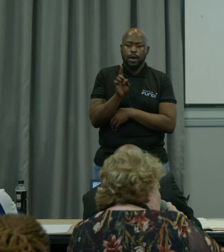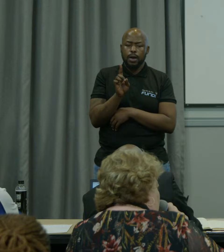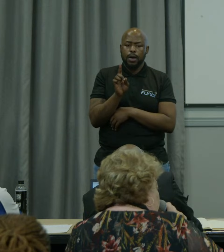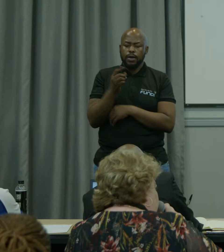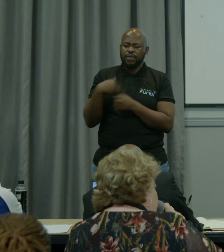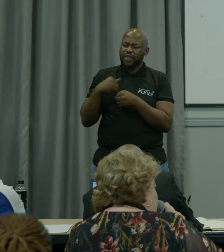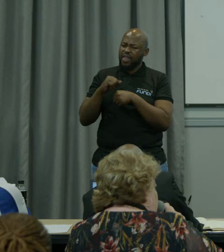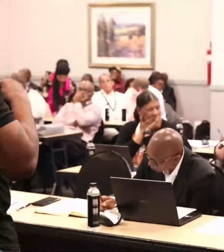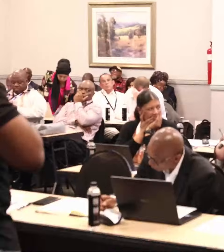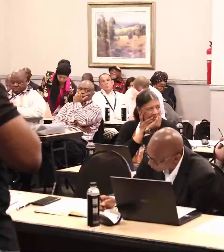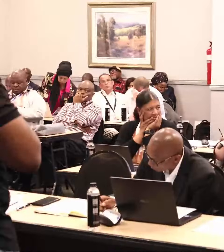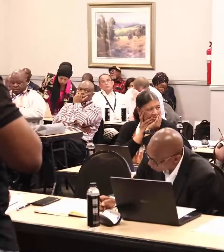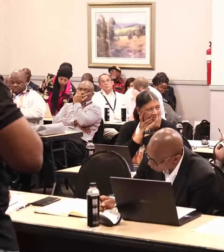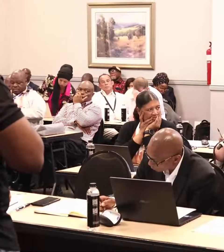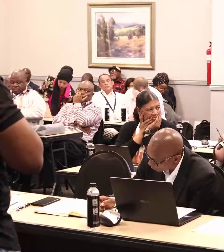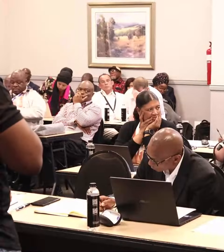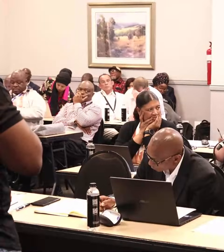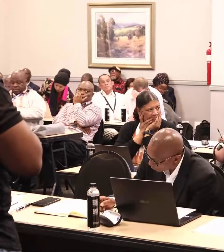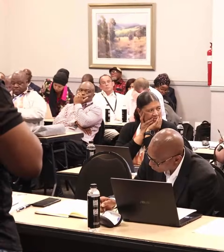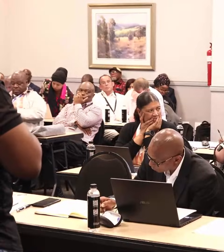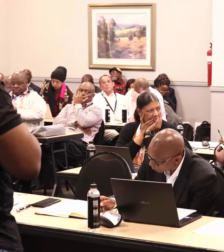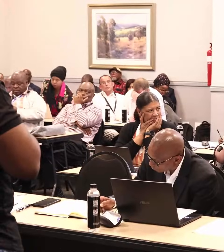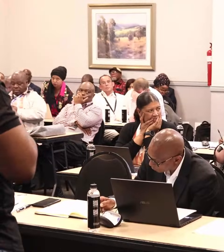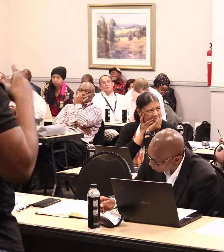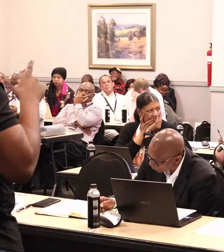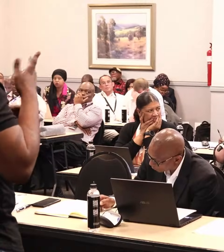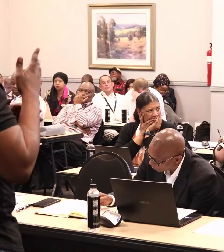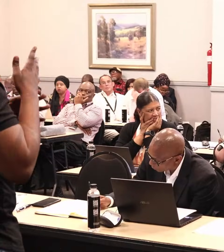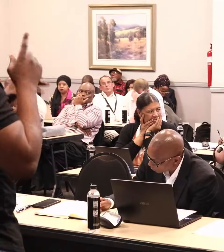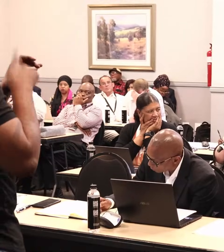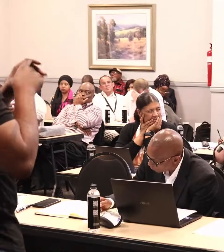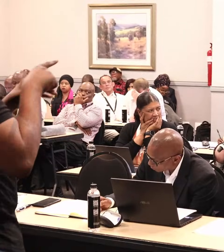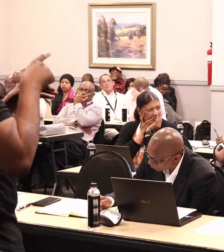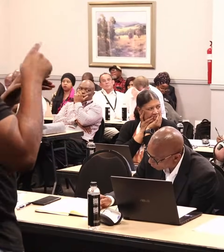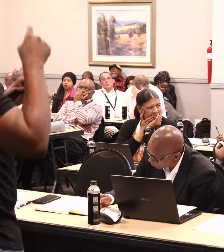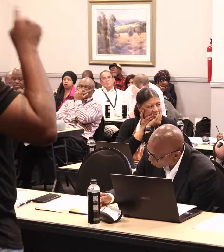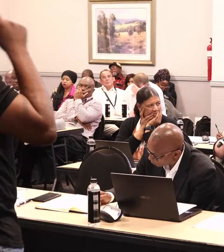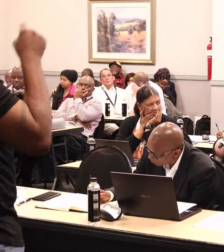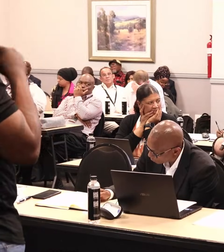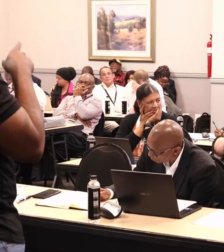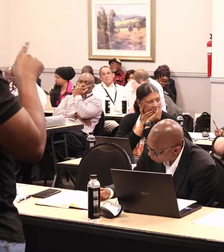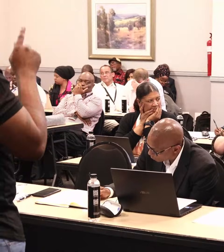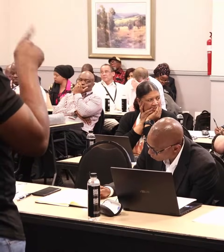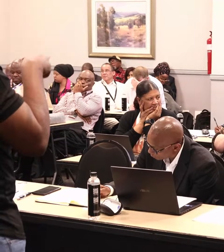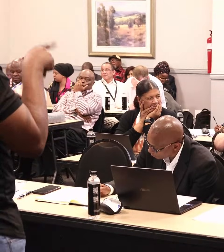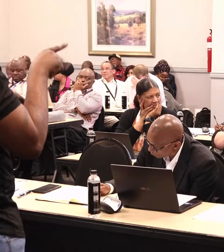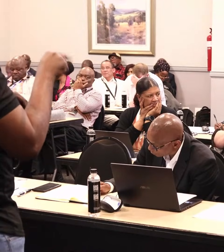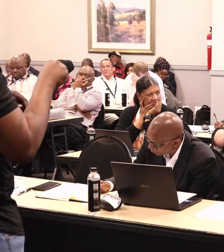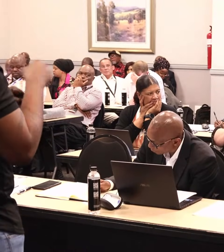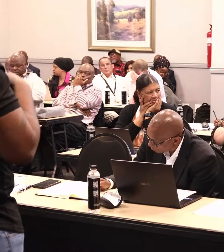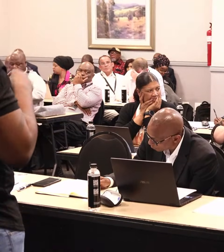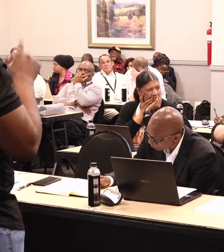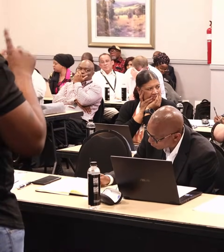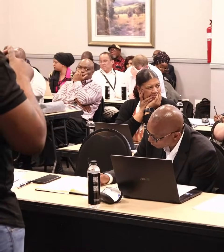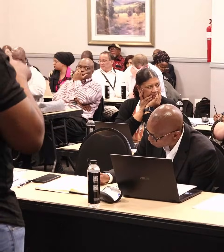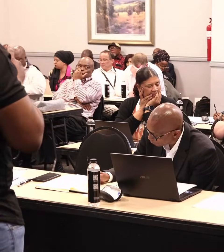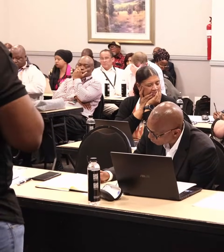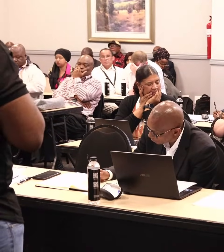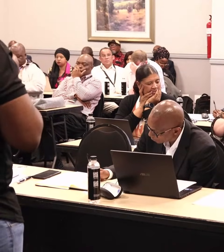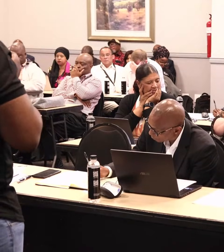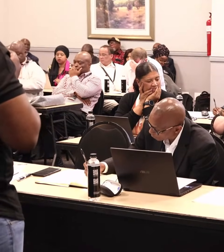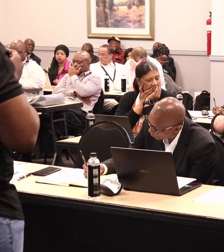effect of the quintile profiling on the PPN, the current PPN? And